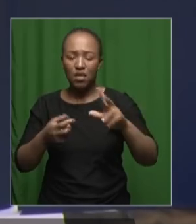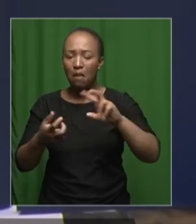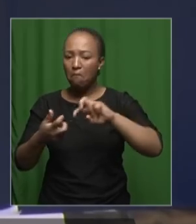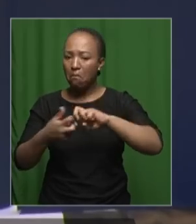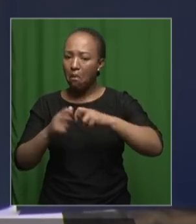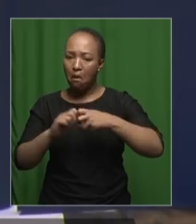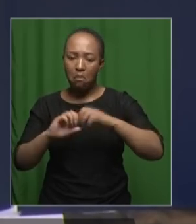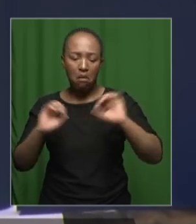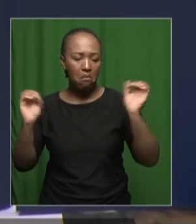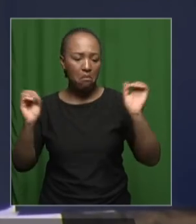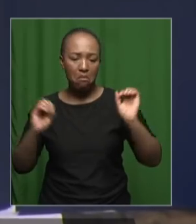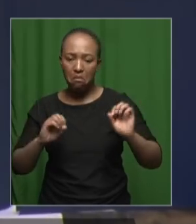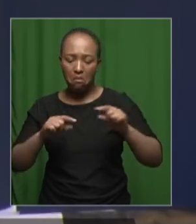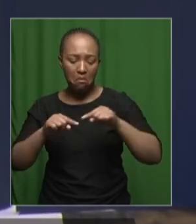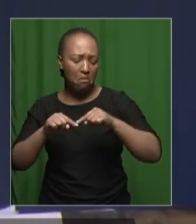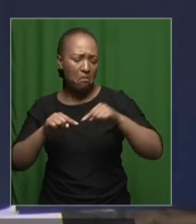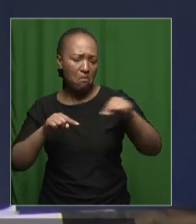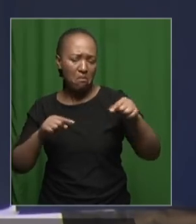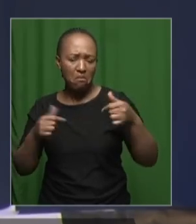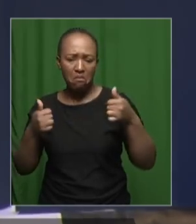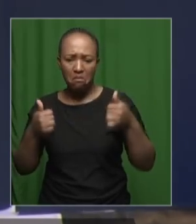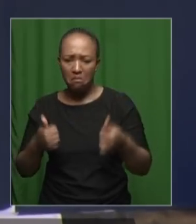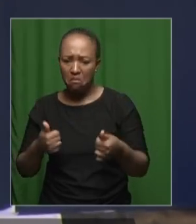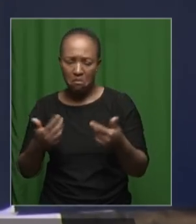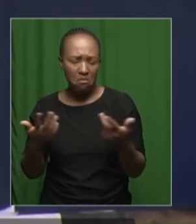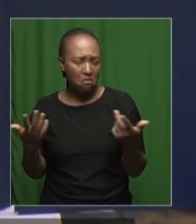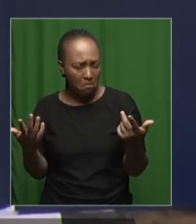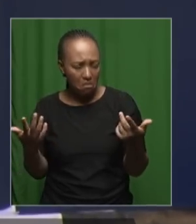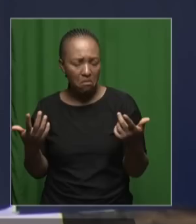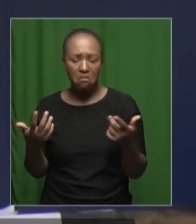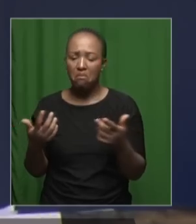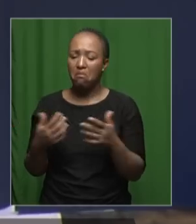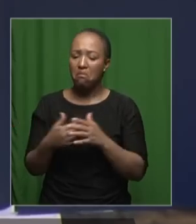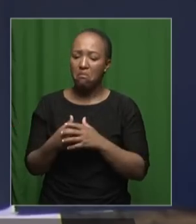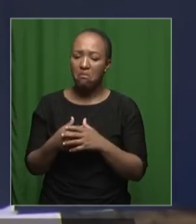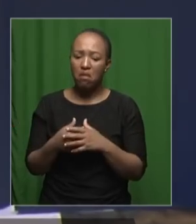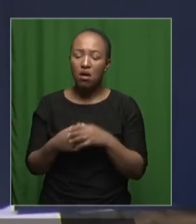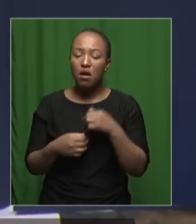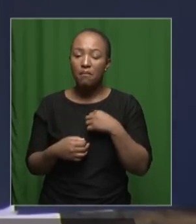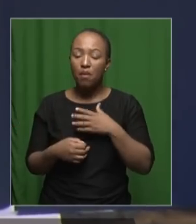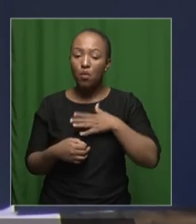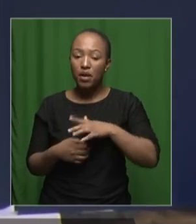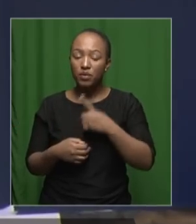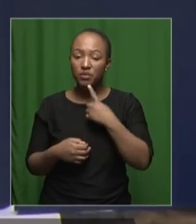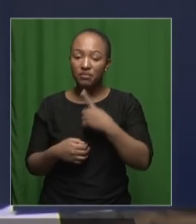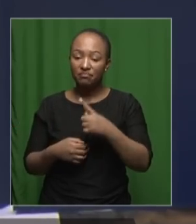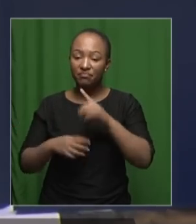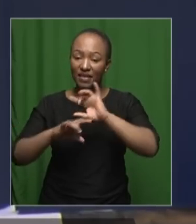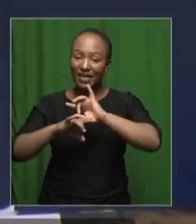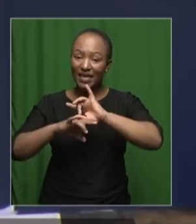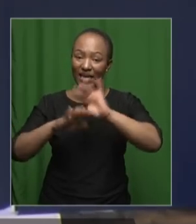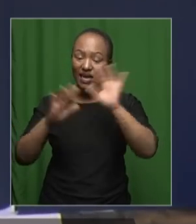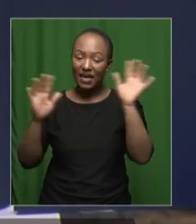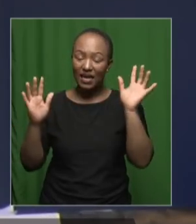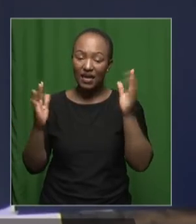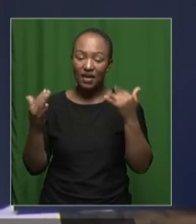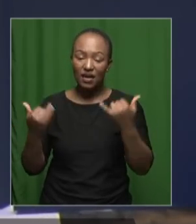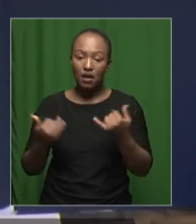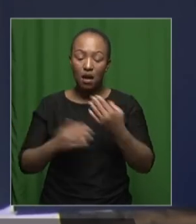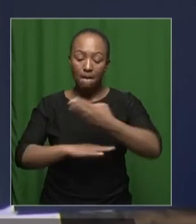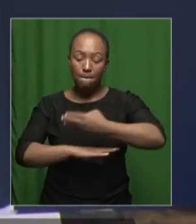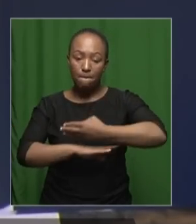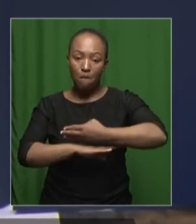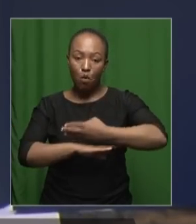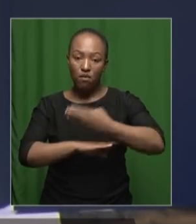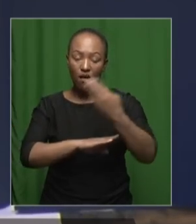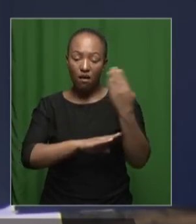don't experience a big problem. Secondly, I want to state it very clear. There is no border anywhere